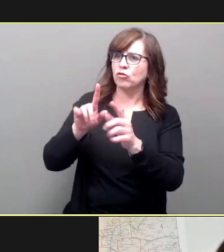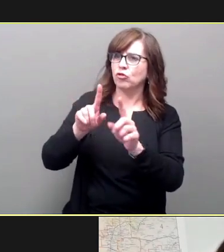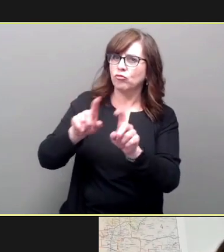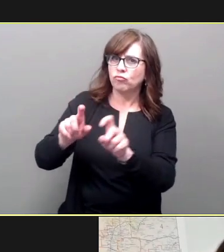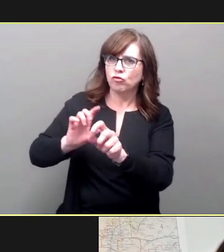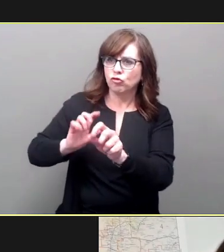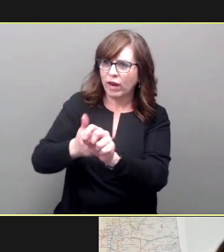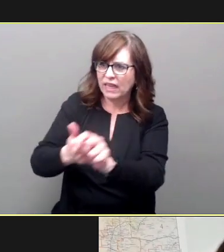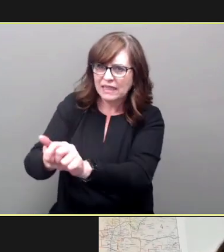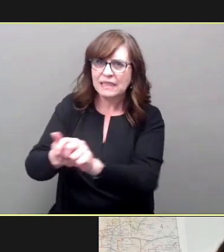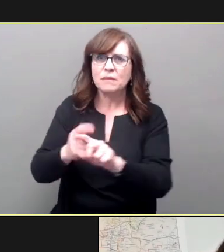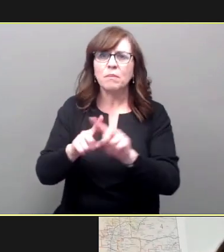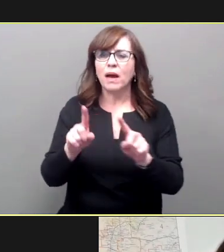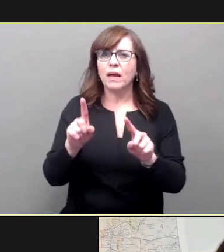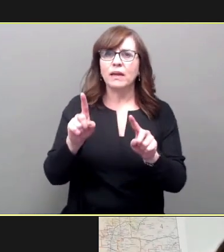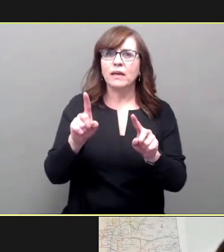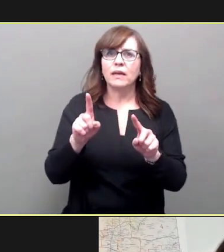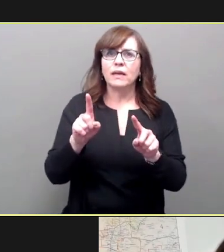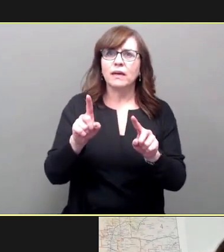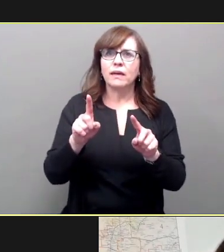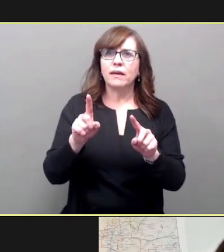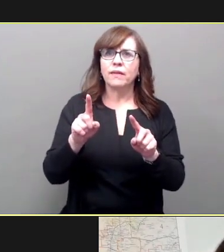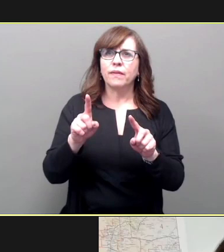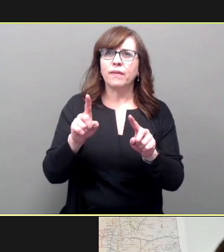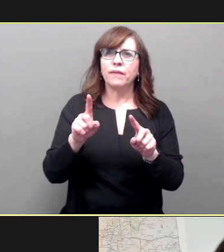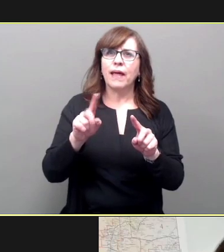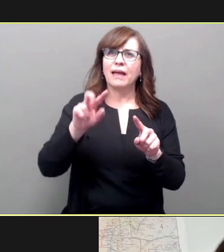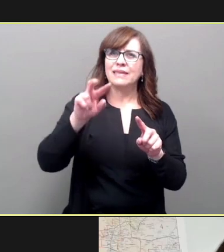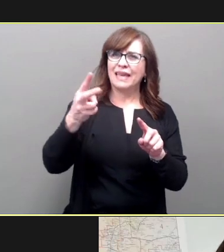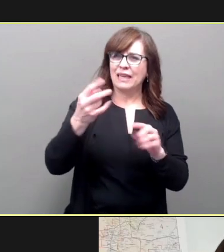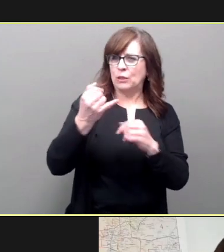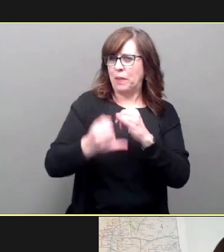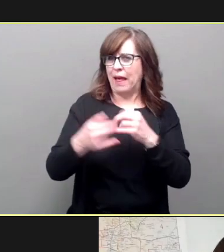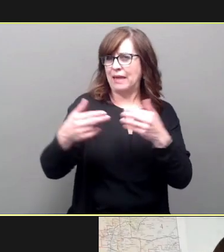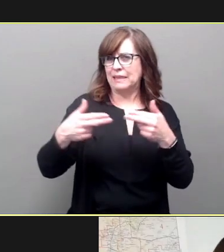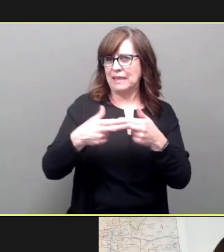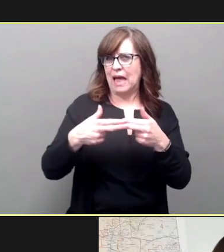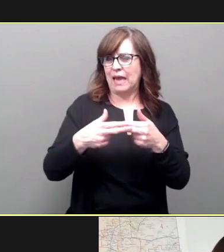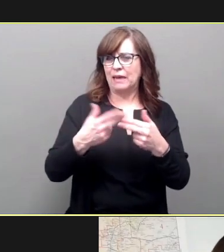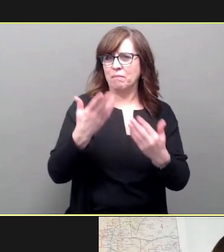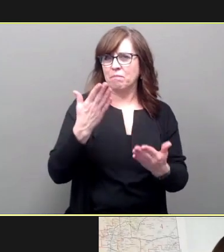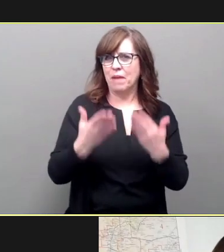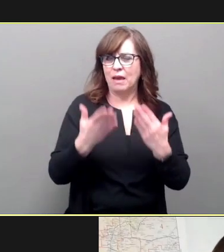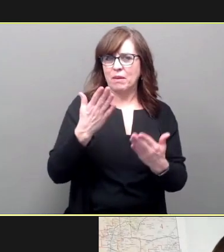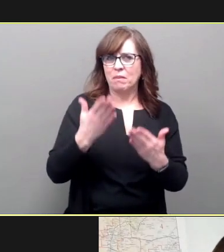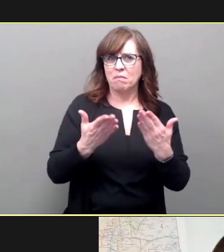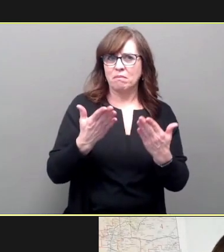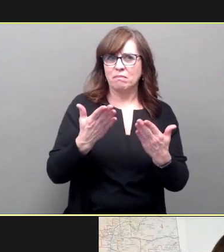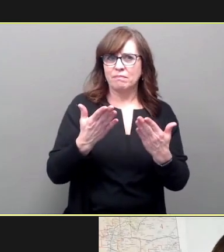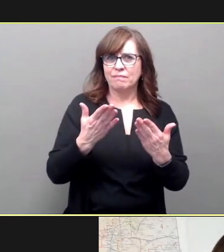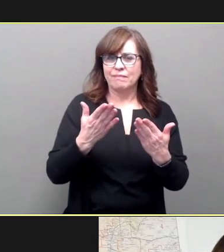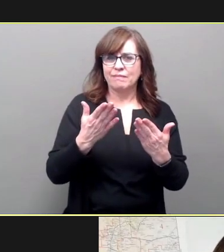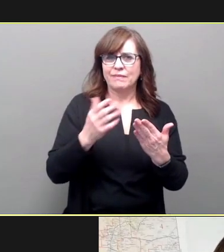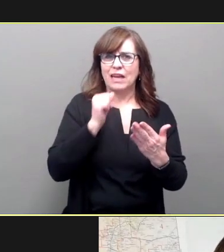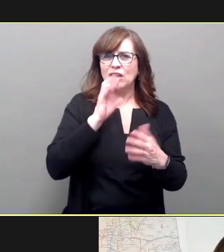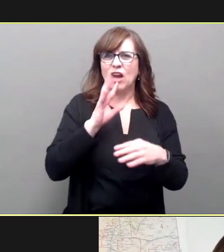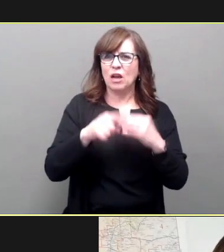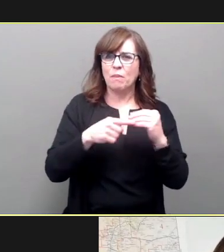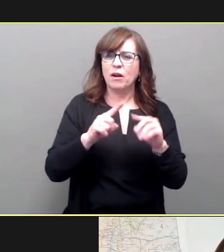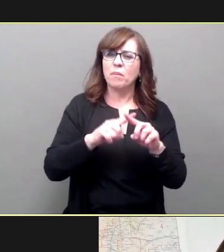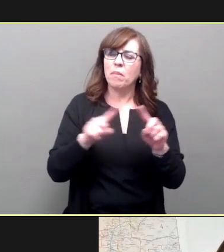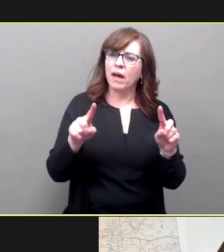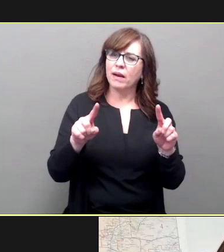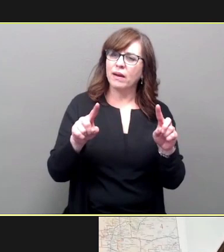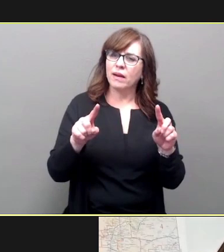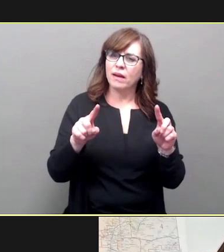slide sort of stimulates. I'm wondering if in both of your words you might help New Mexicans understand,